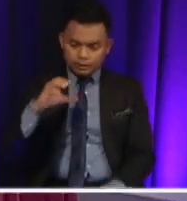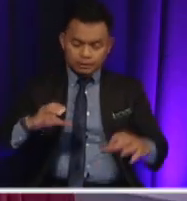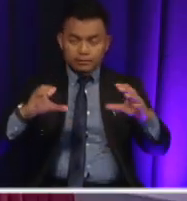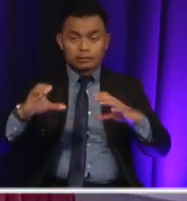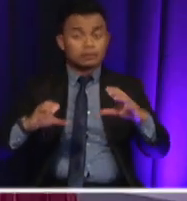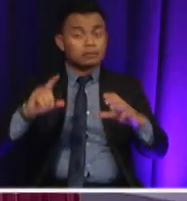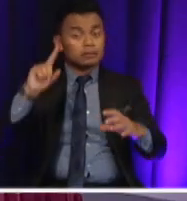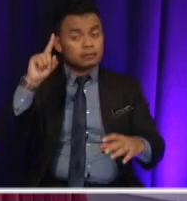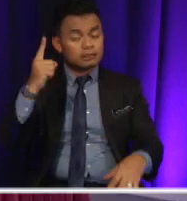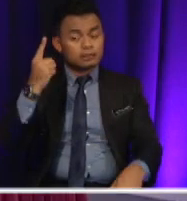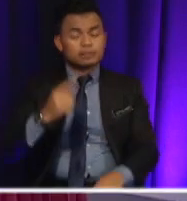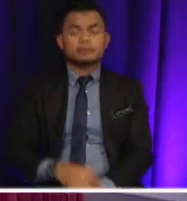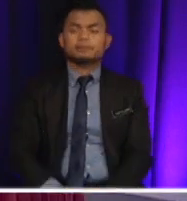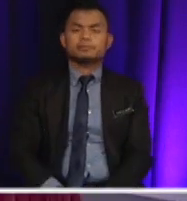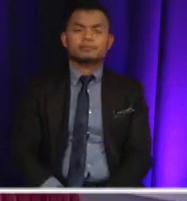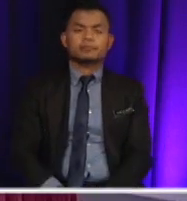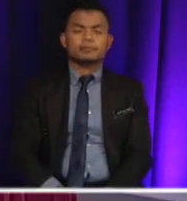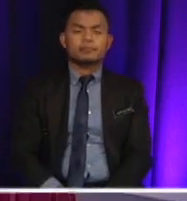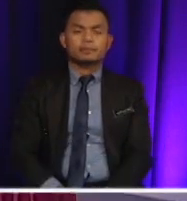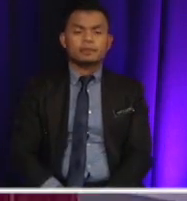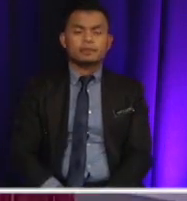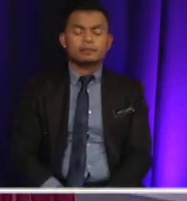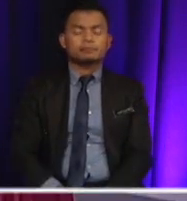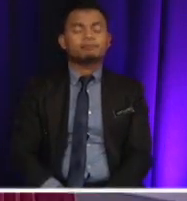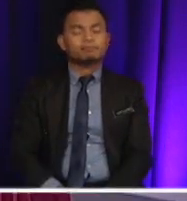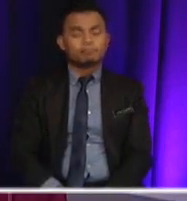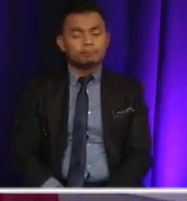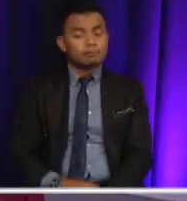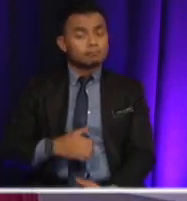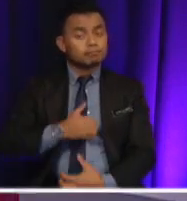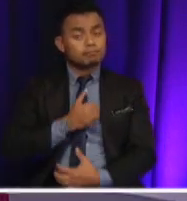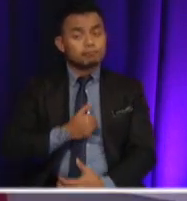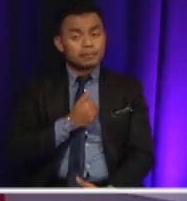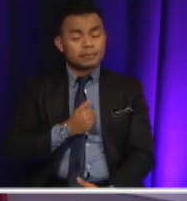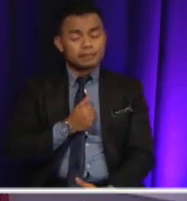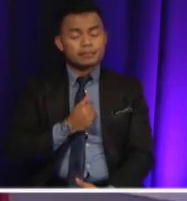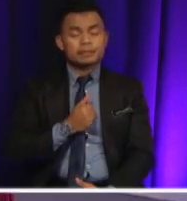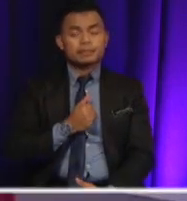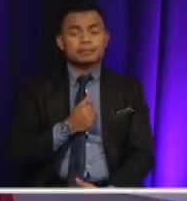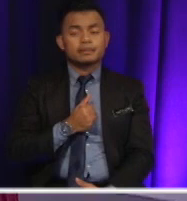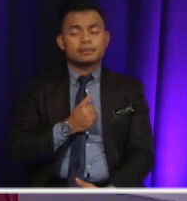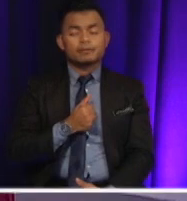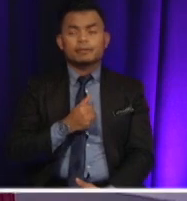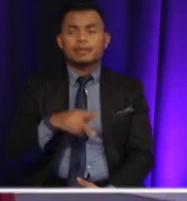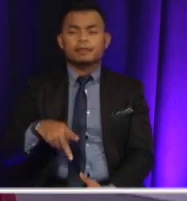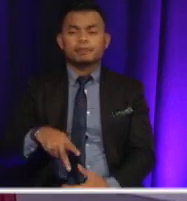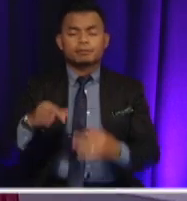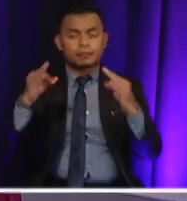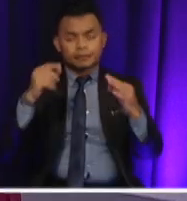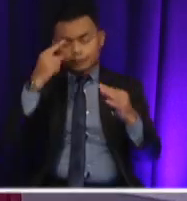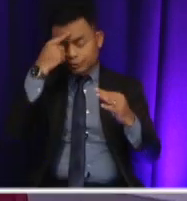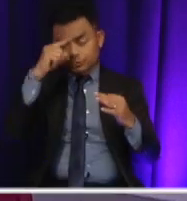that correct. are made of chromium. So, and please feel free and please do check on the meanings of the other words, pupils at